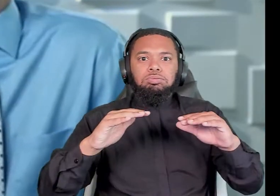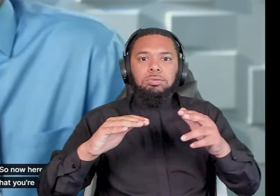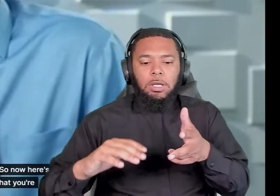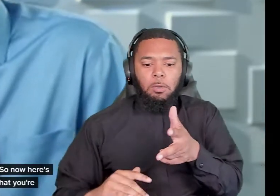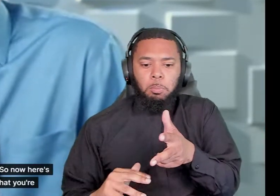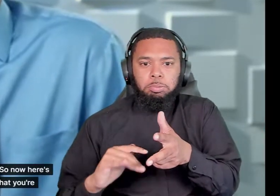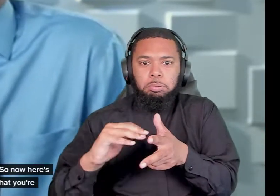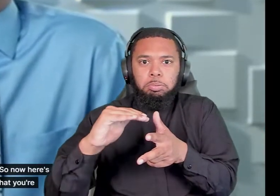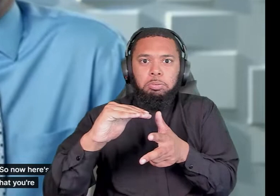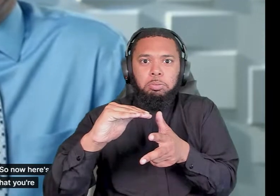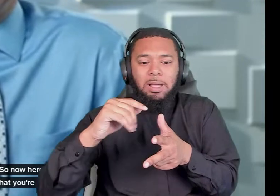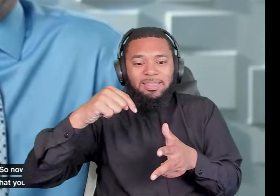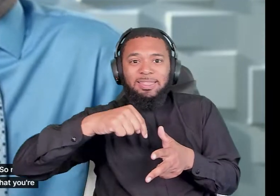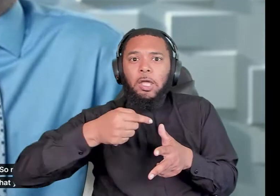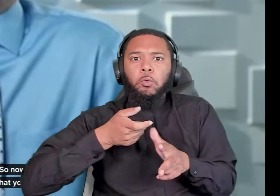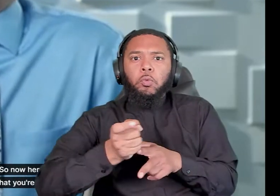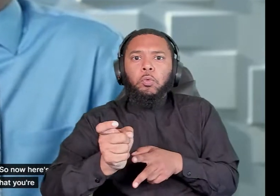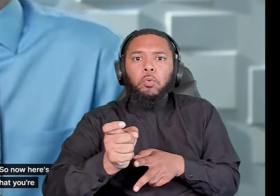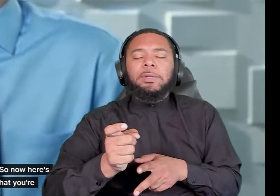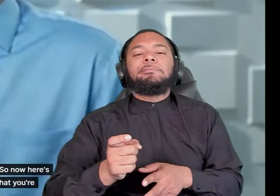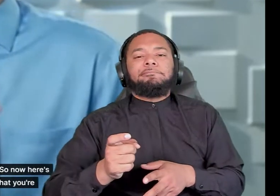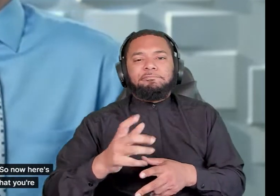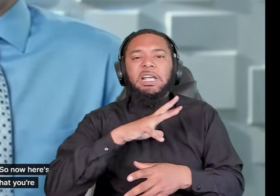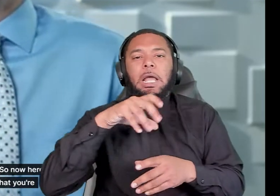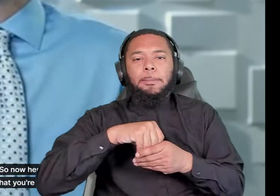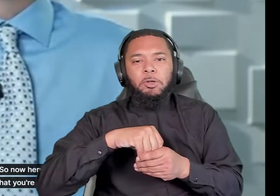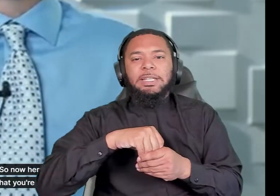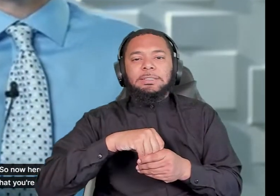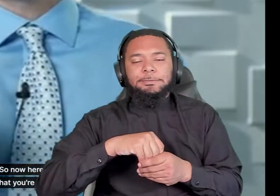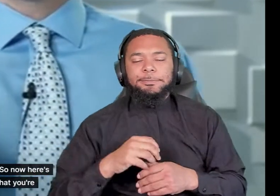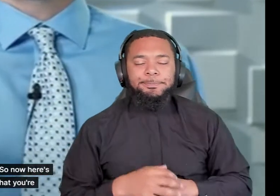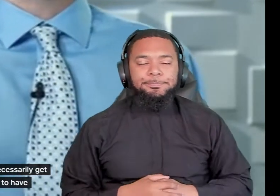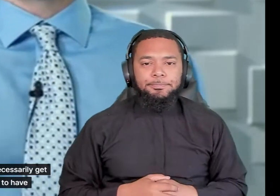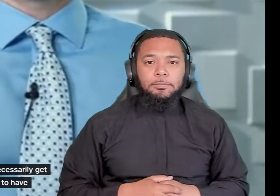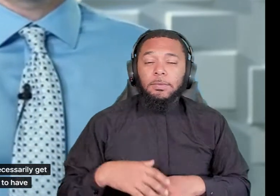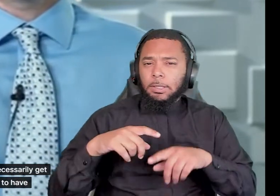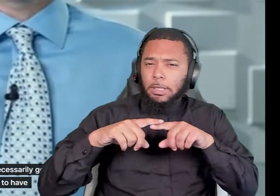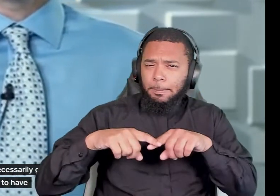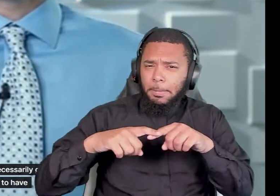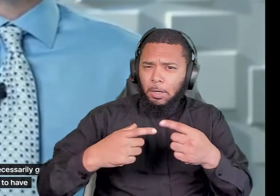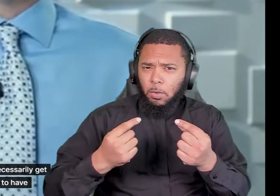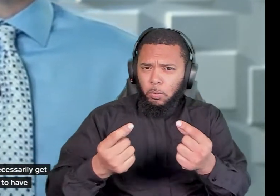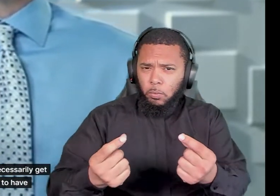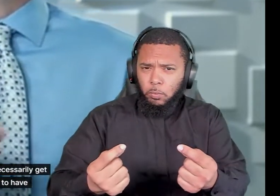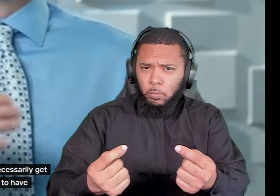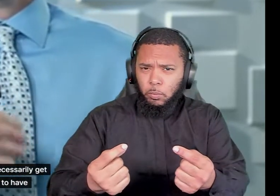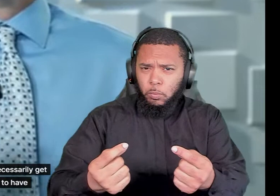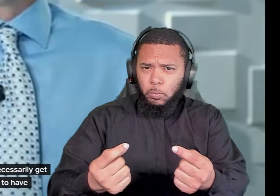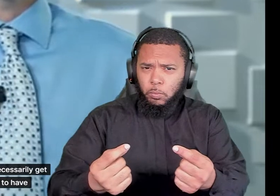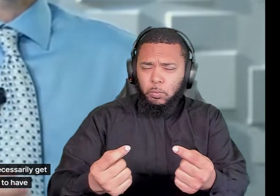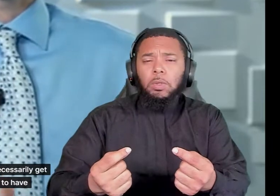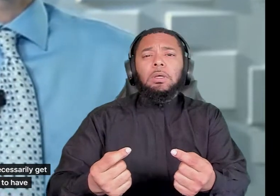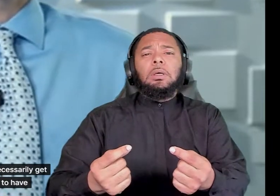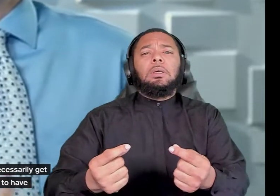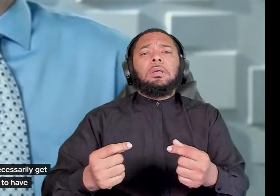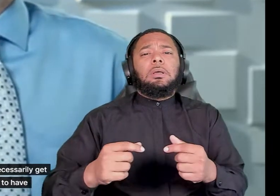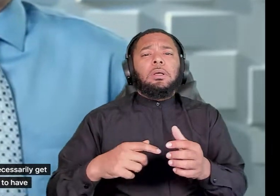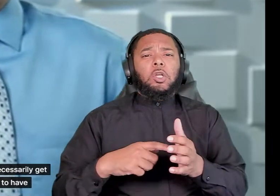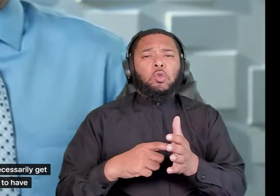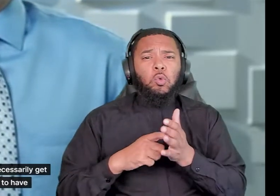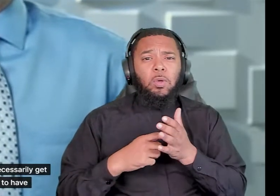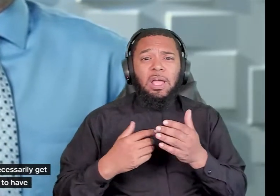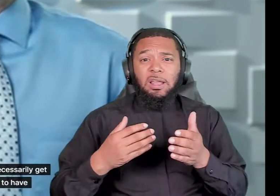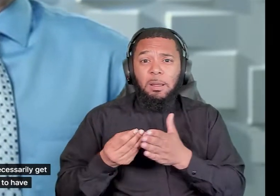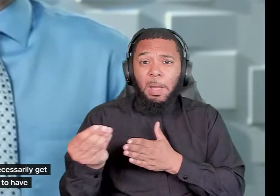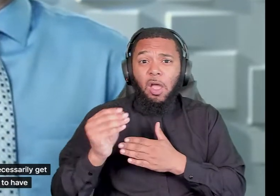ruined? Comprehensive insurance. So now here's the thing. Depending what you're doing, you don't have to necessarily get all